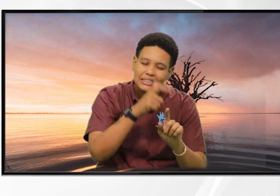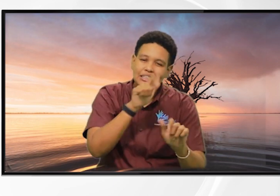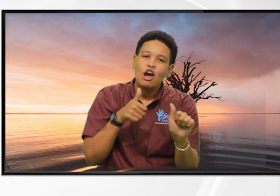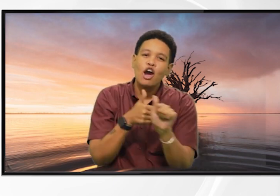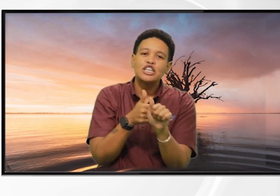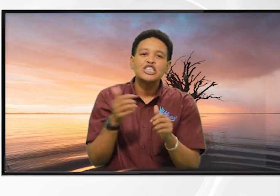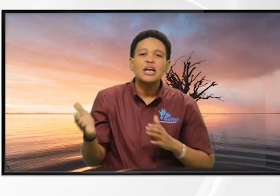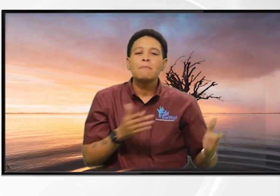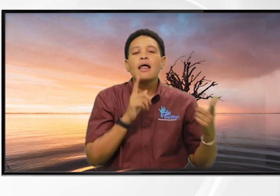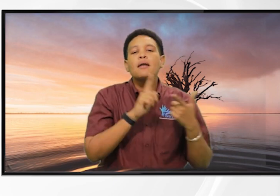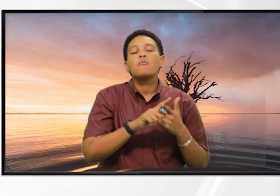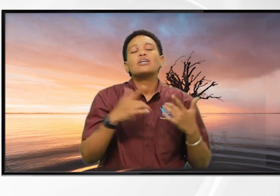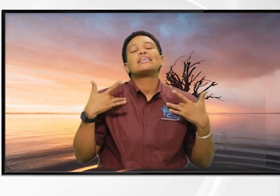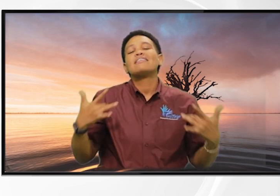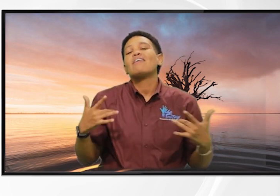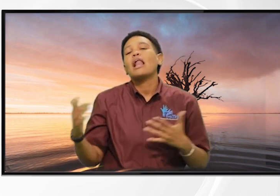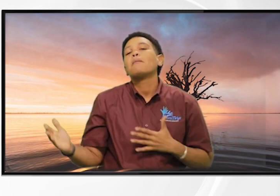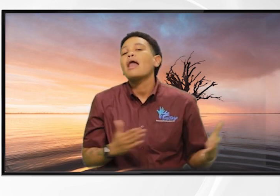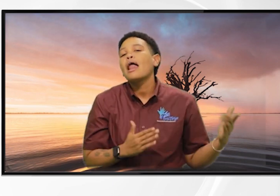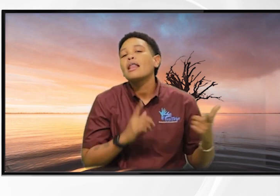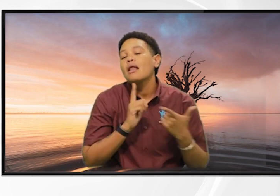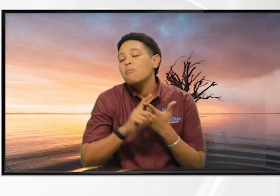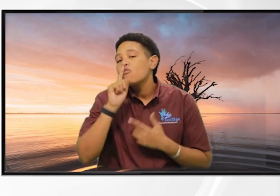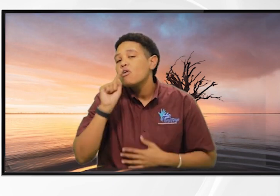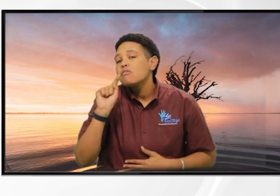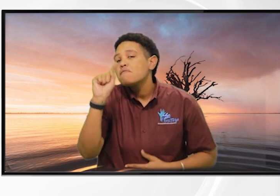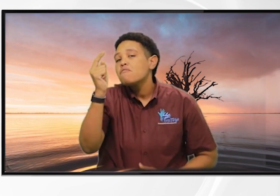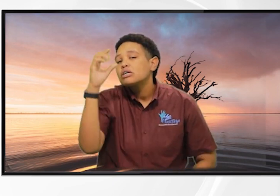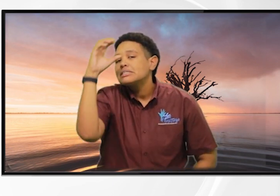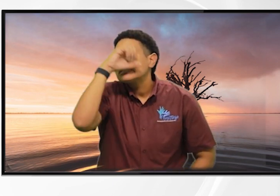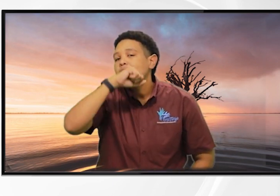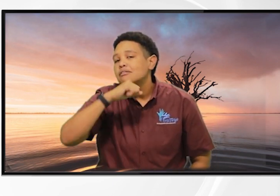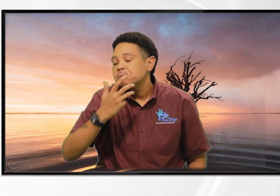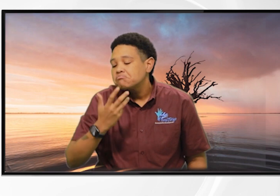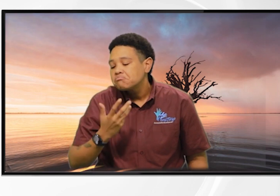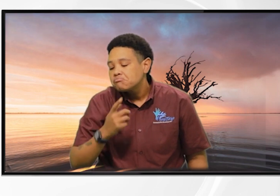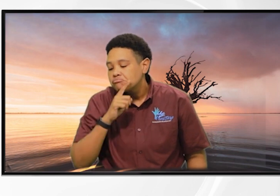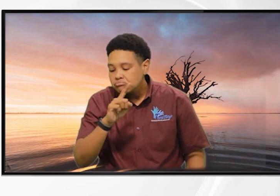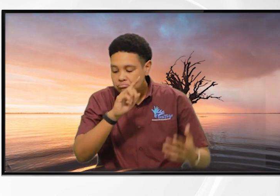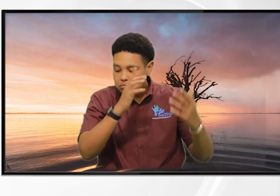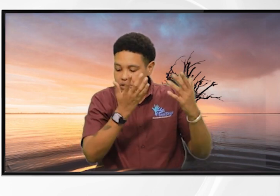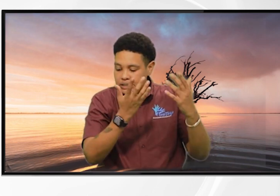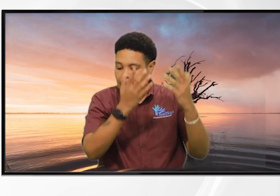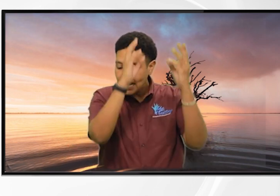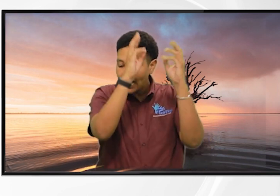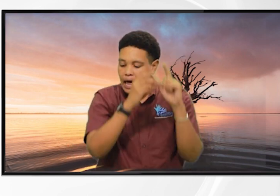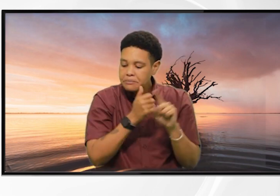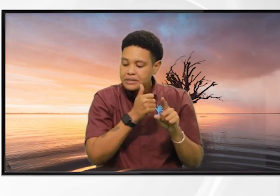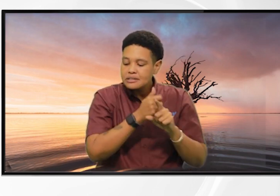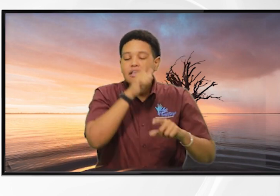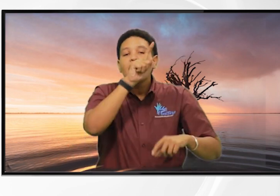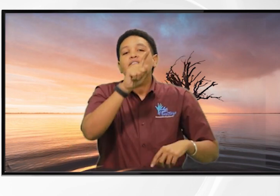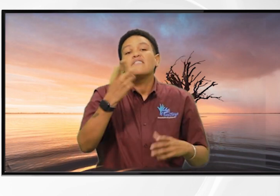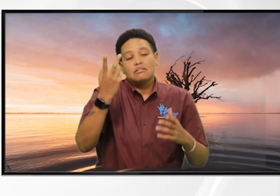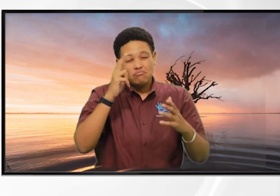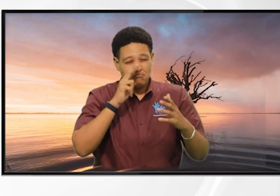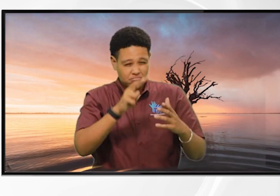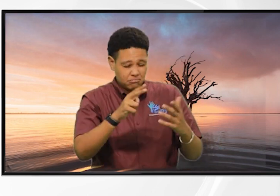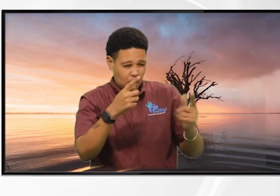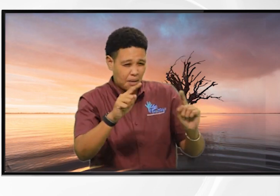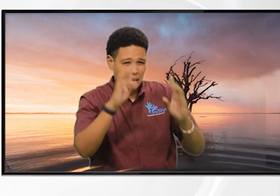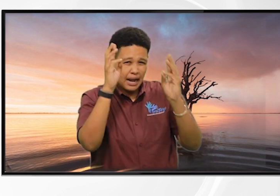event planning, and as a first guess of the climate bounds for sectors where climate magnitudes